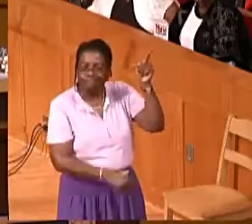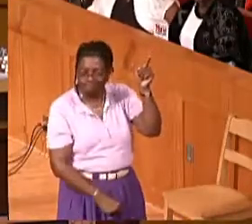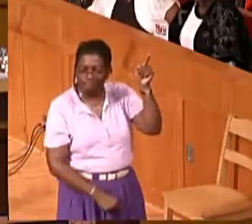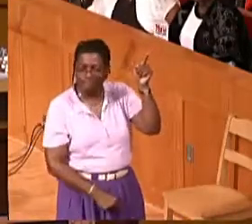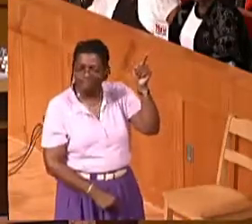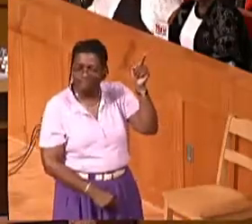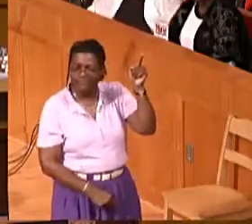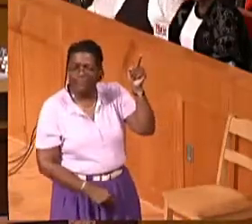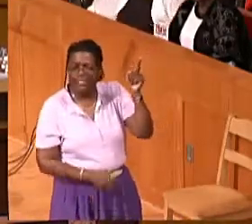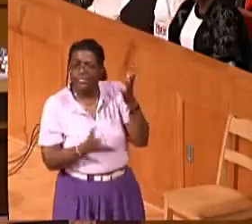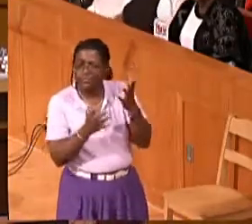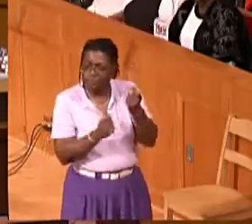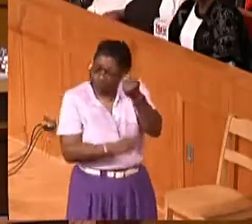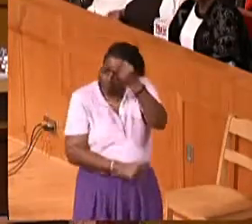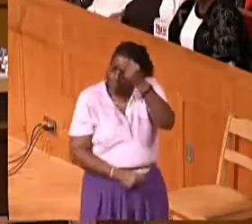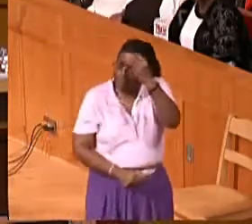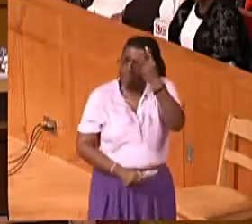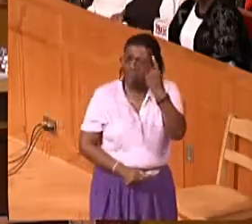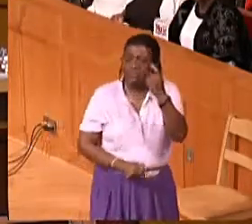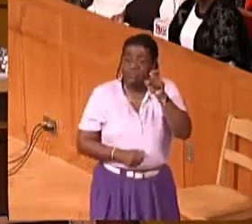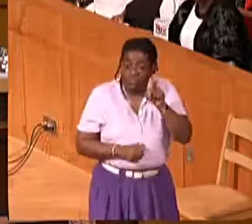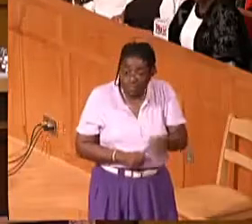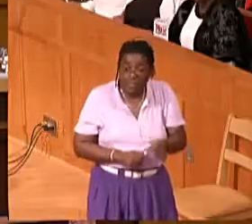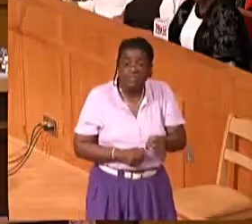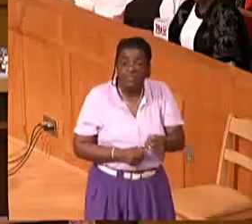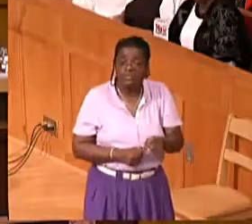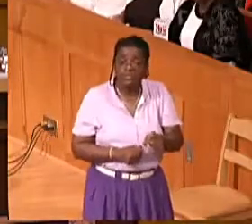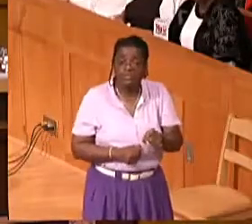understand you need to vote.